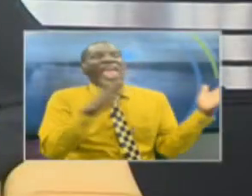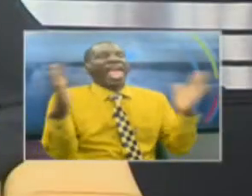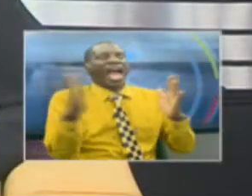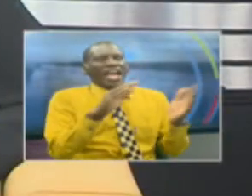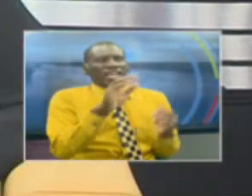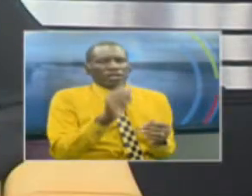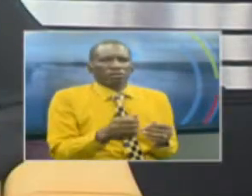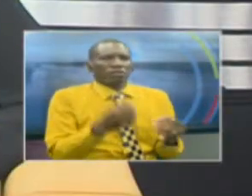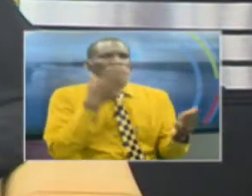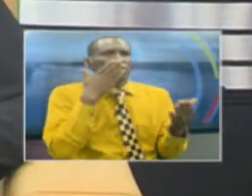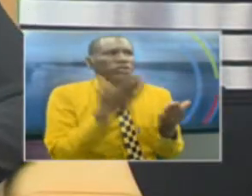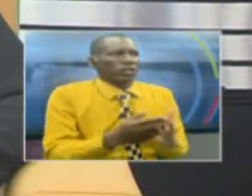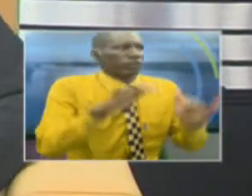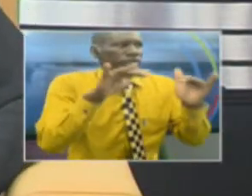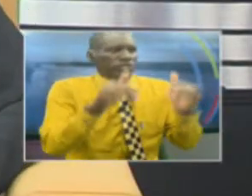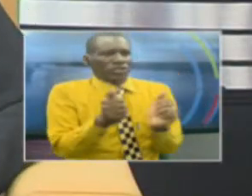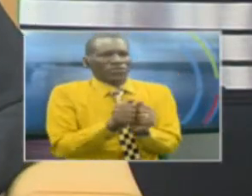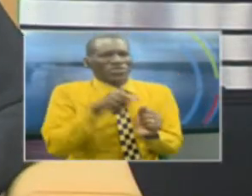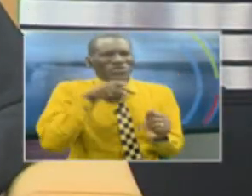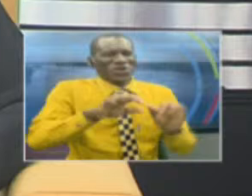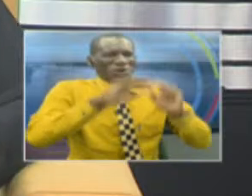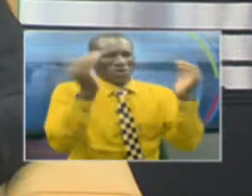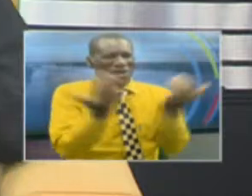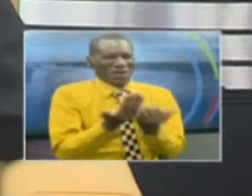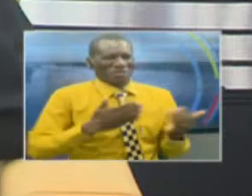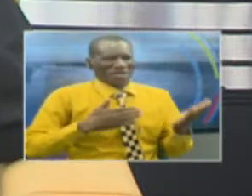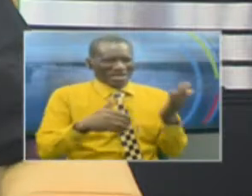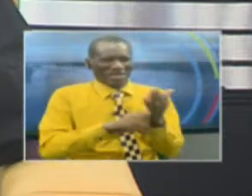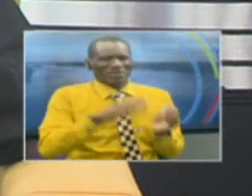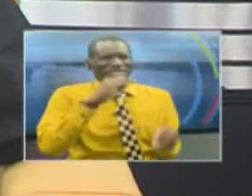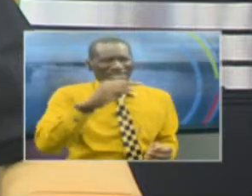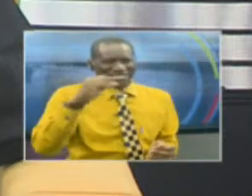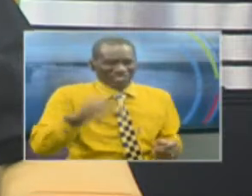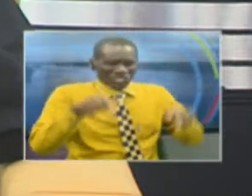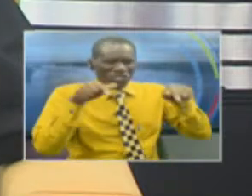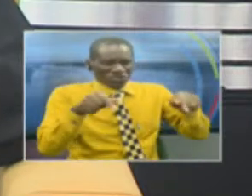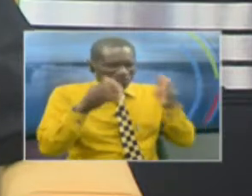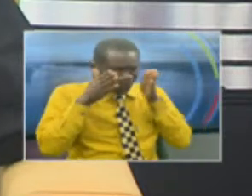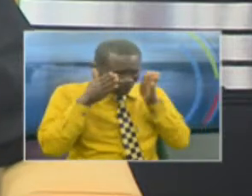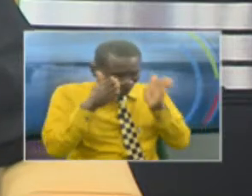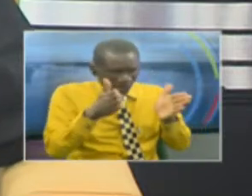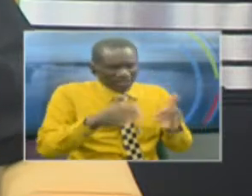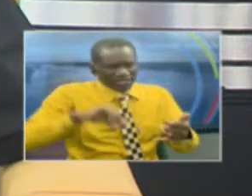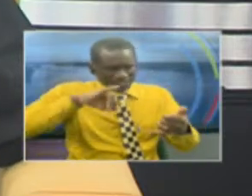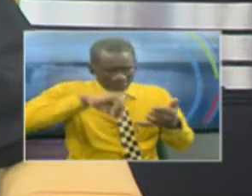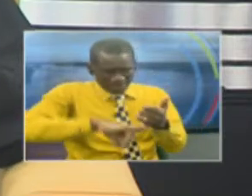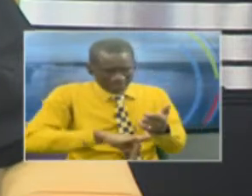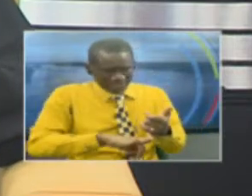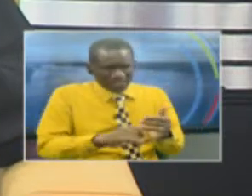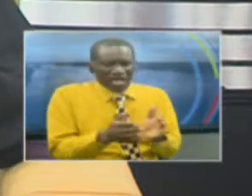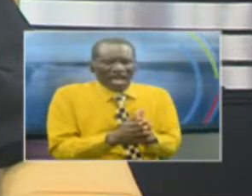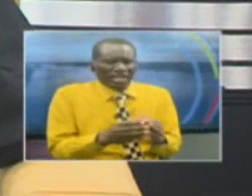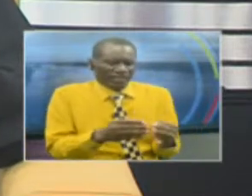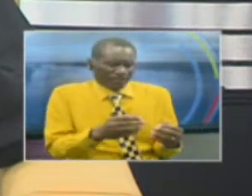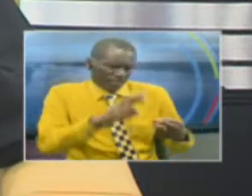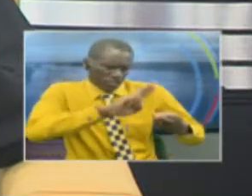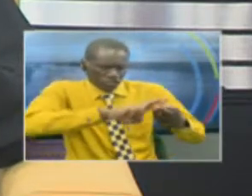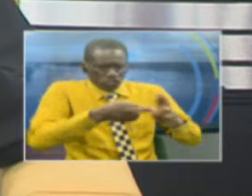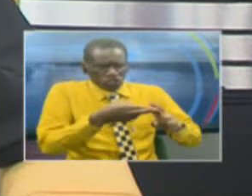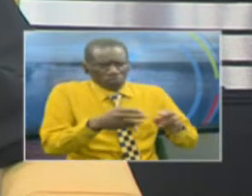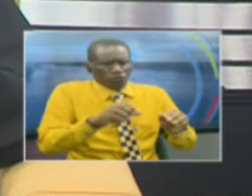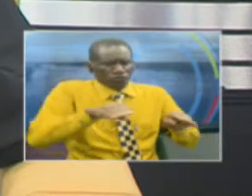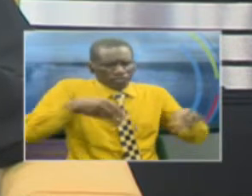Thank you for staying with Your World. My name is Gladys Gachanja. Today we are focusing on marriage and dating amongst persons living